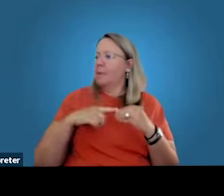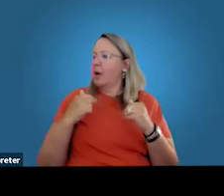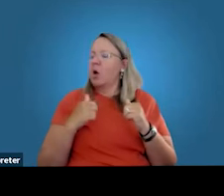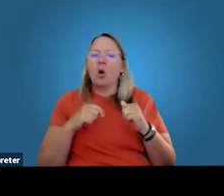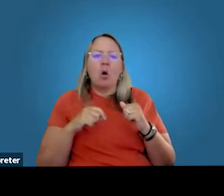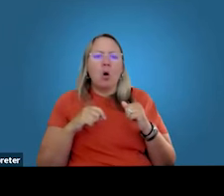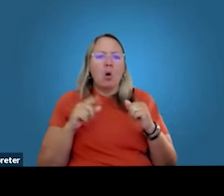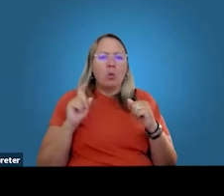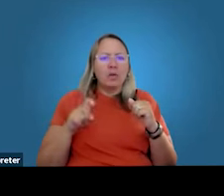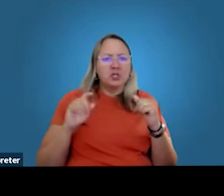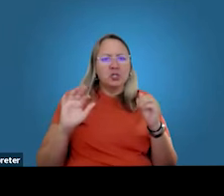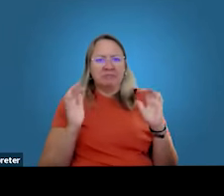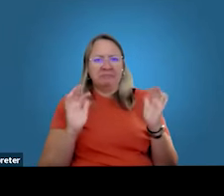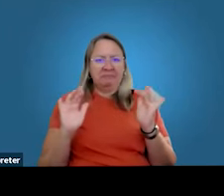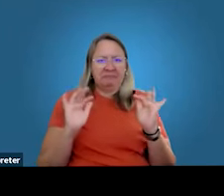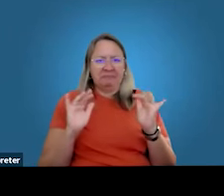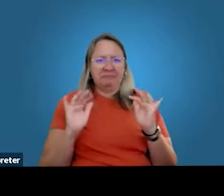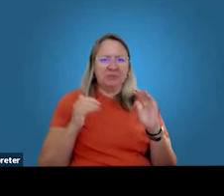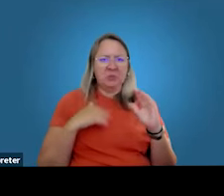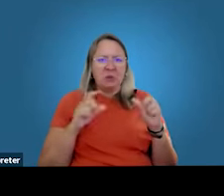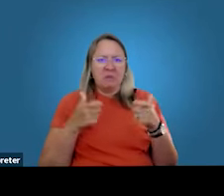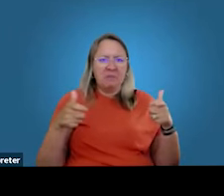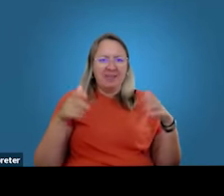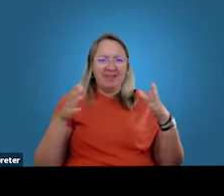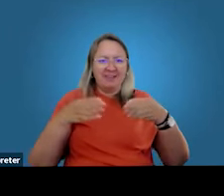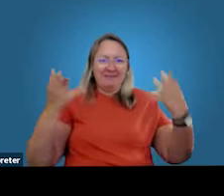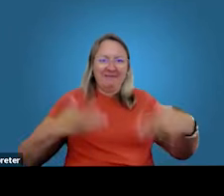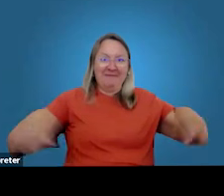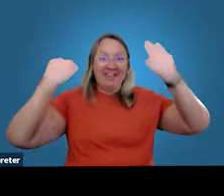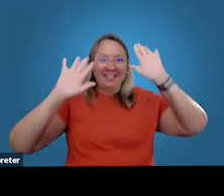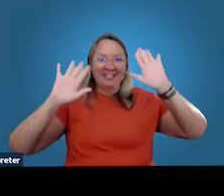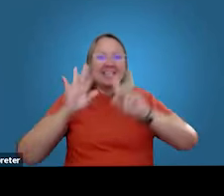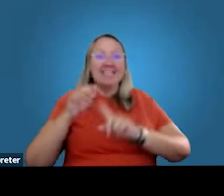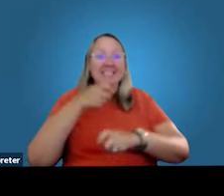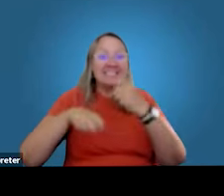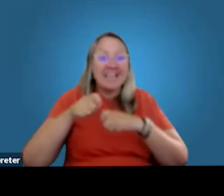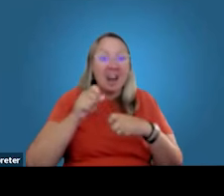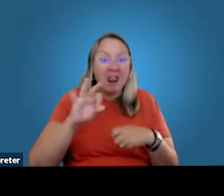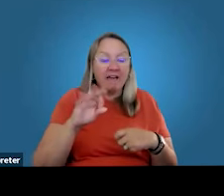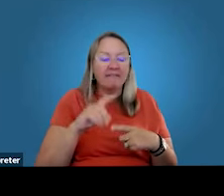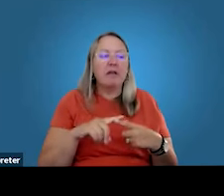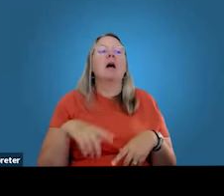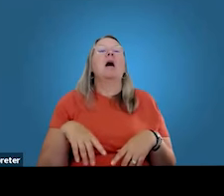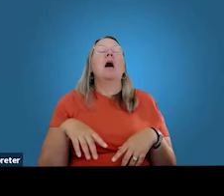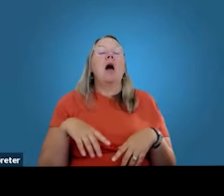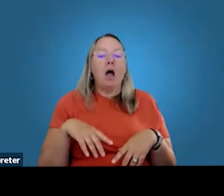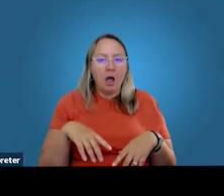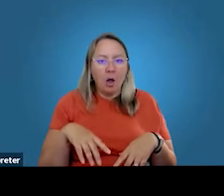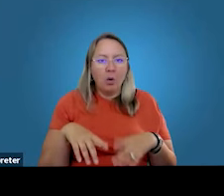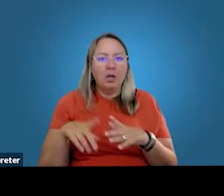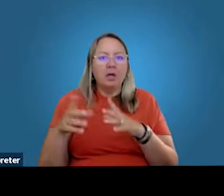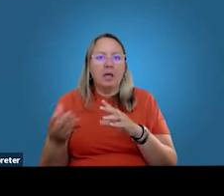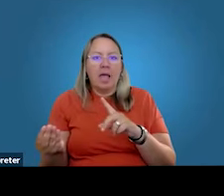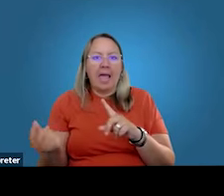should meander up to a big finish, as opposed to really that comment from Dan at the beginning, dessert or a punch